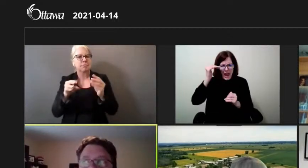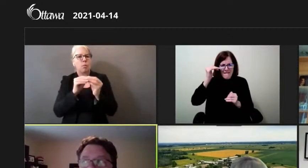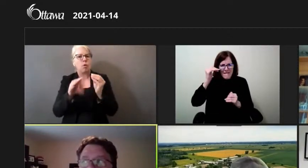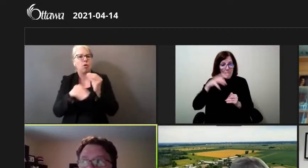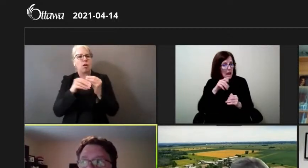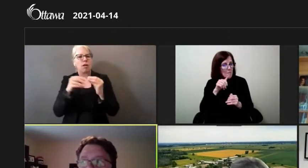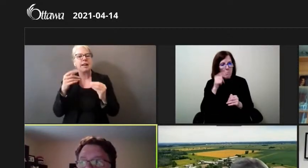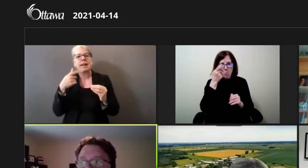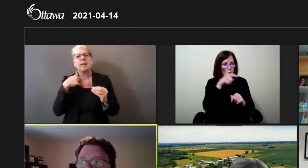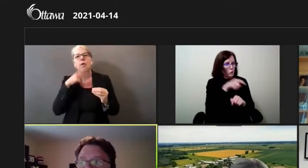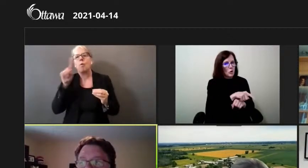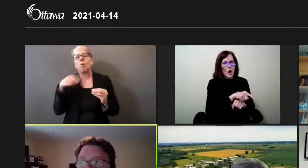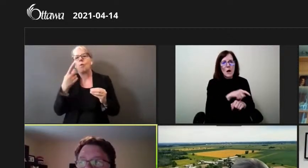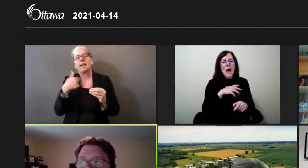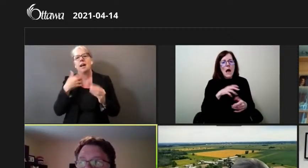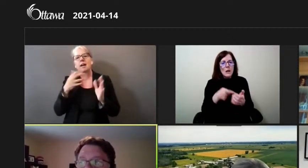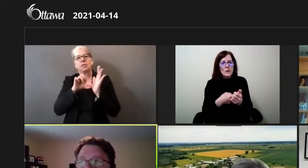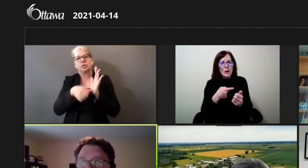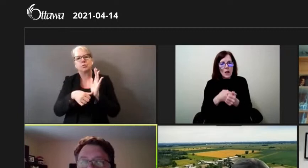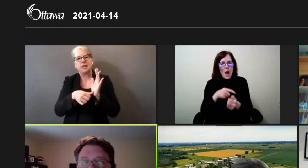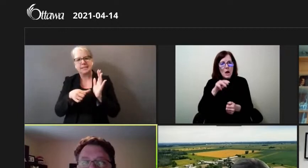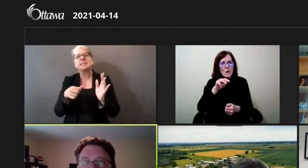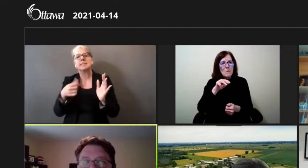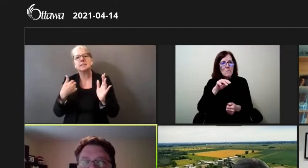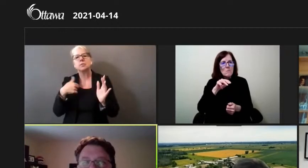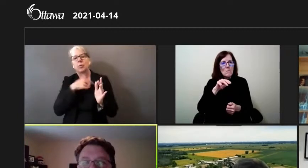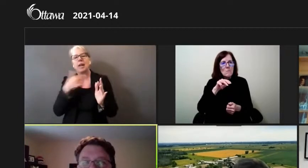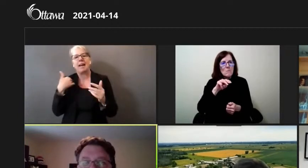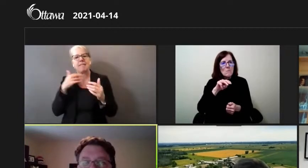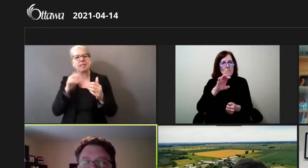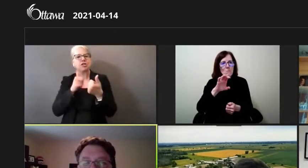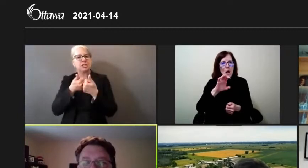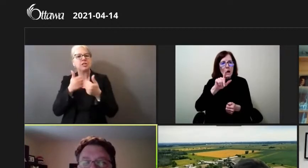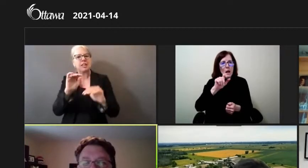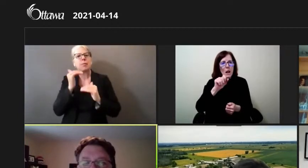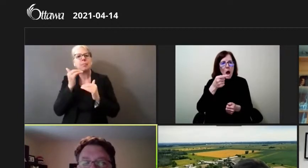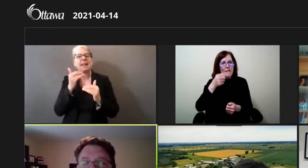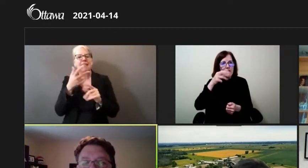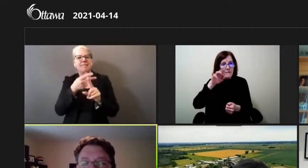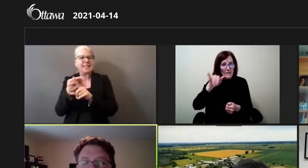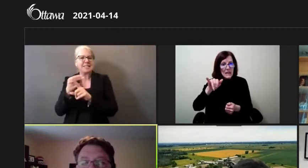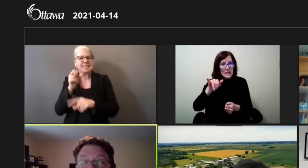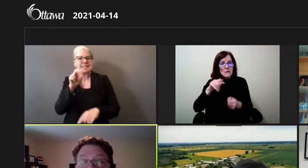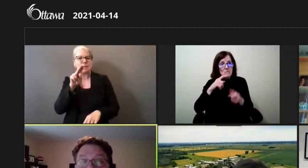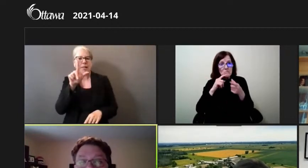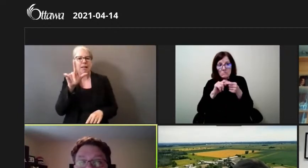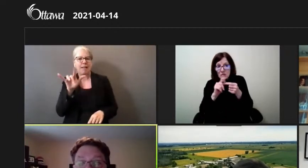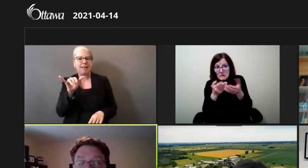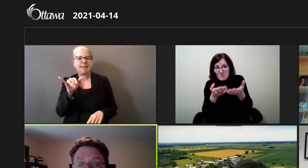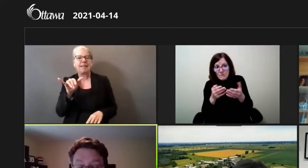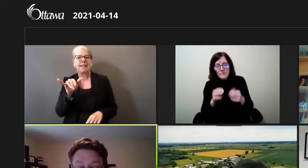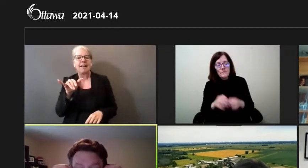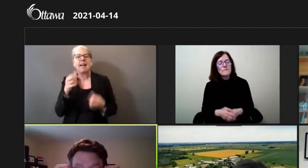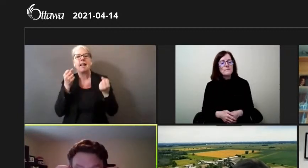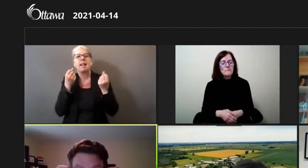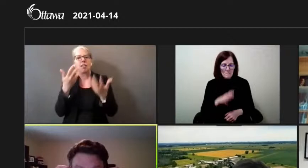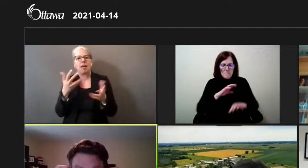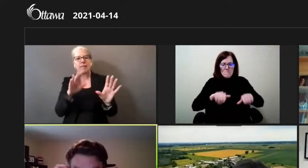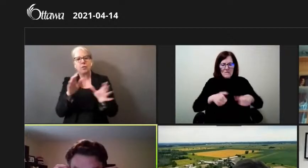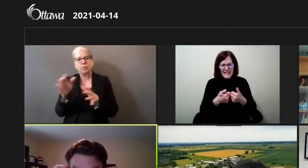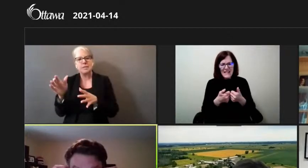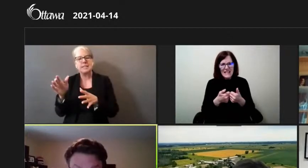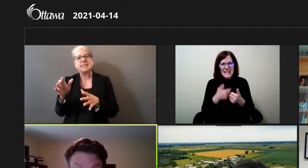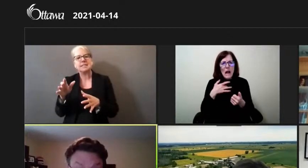thing I would stress is that we have the challenge of limited vaccine supply and a lot of groups,